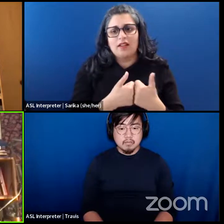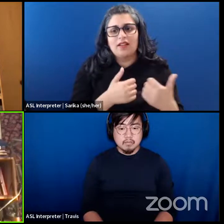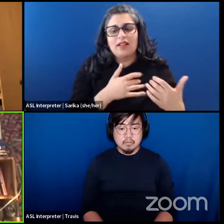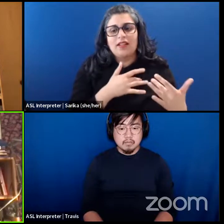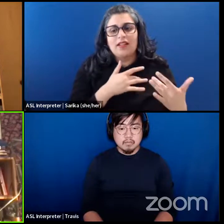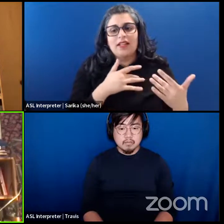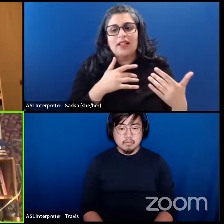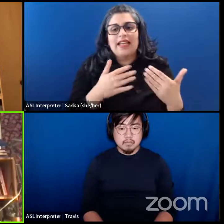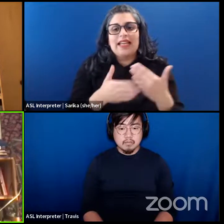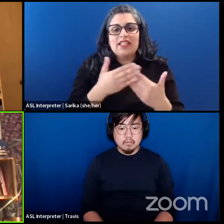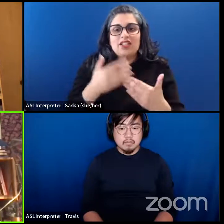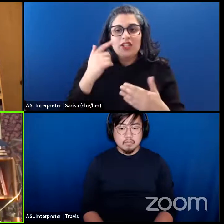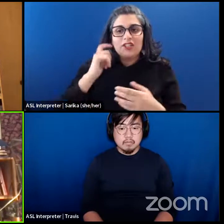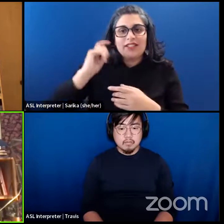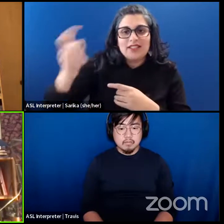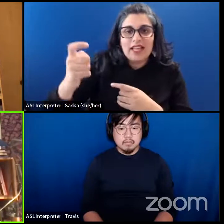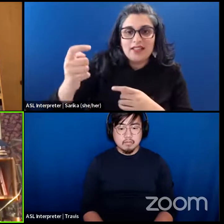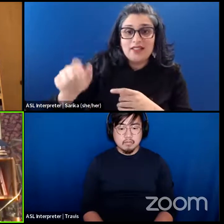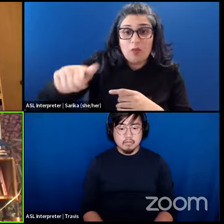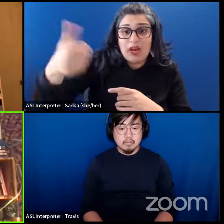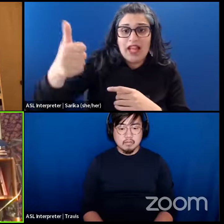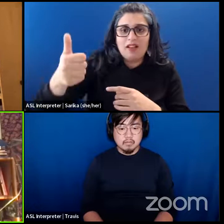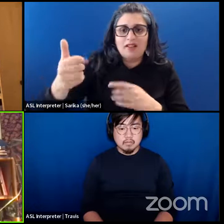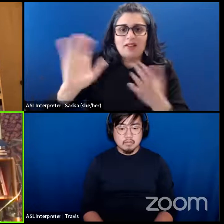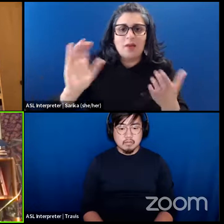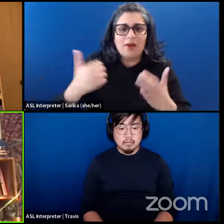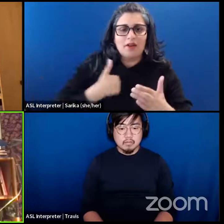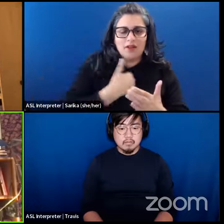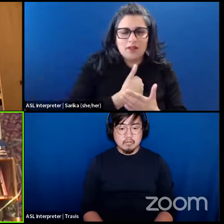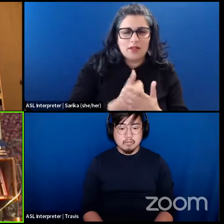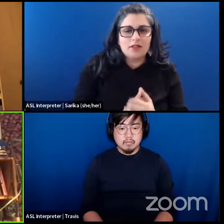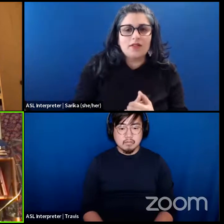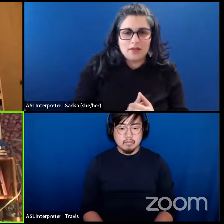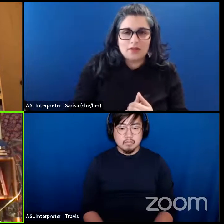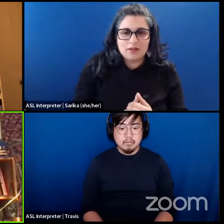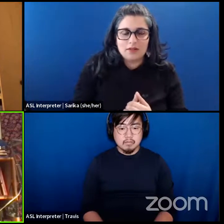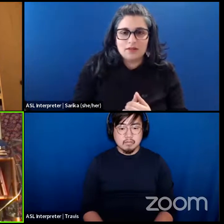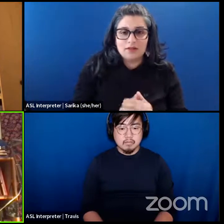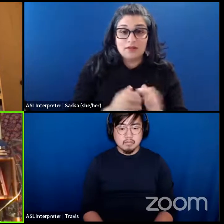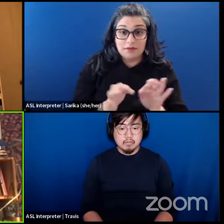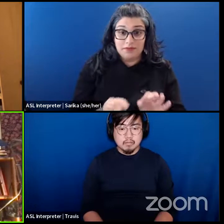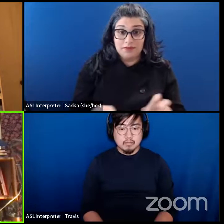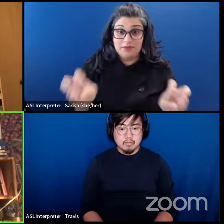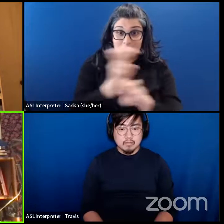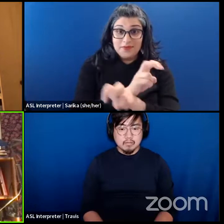to send it to someone else than it is to send it to yourself.